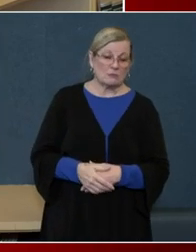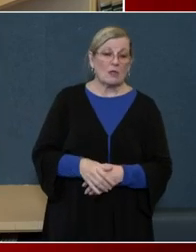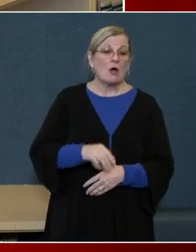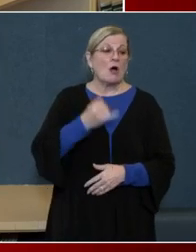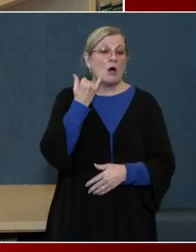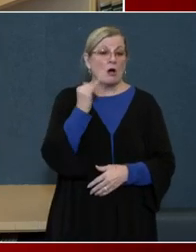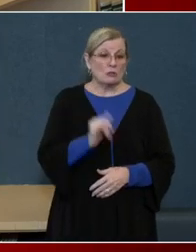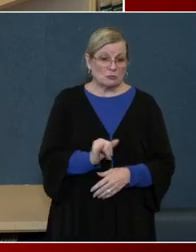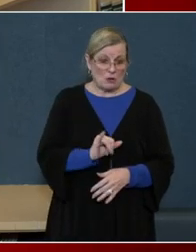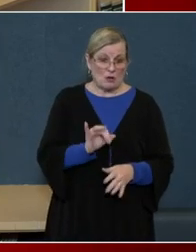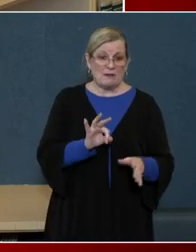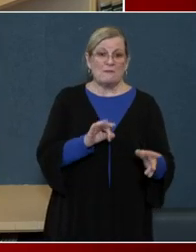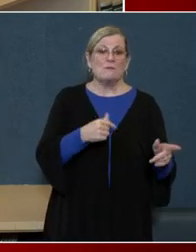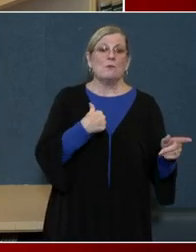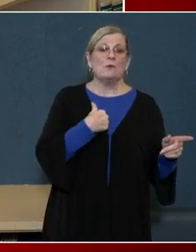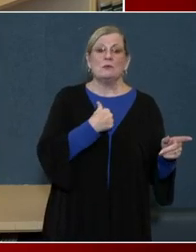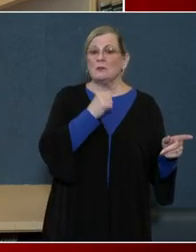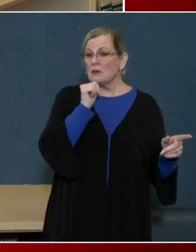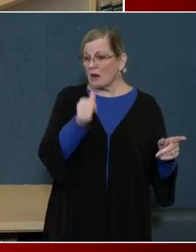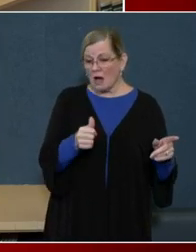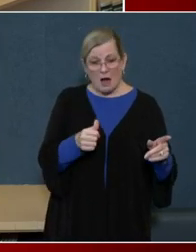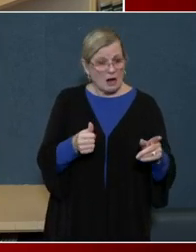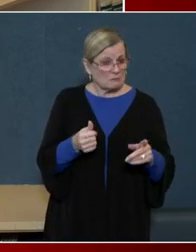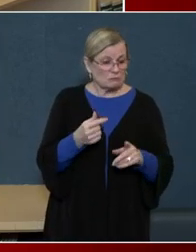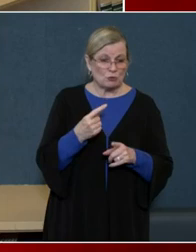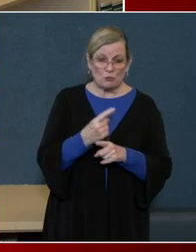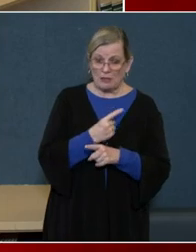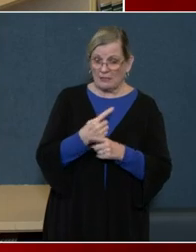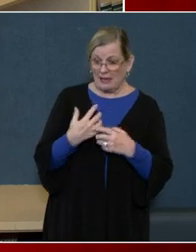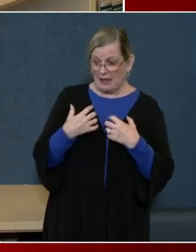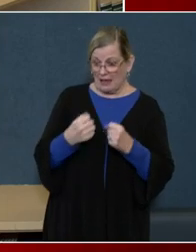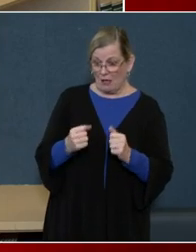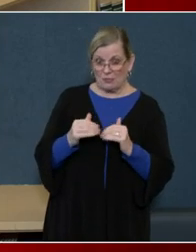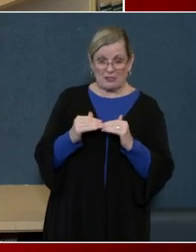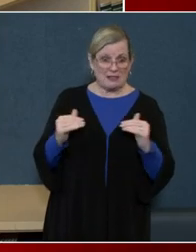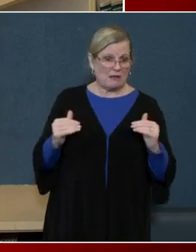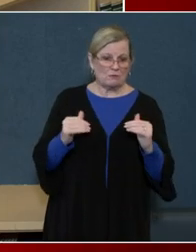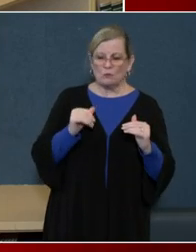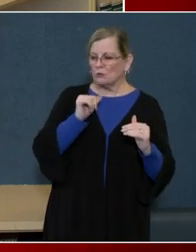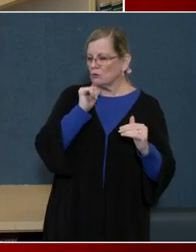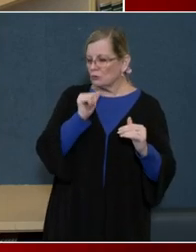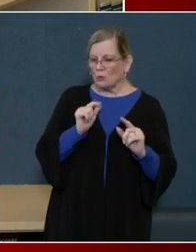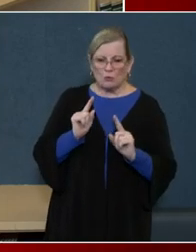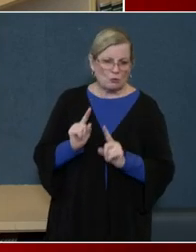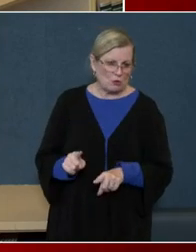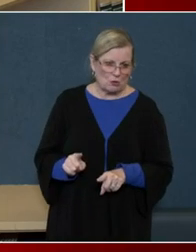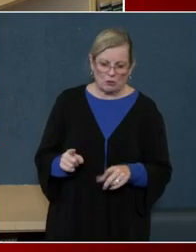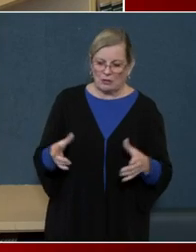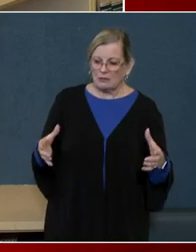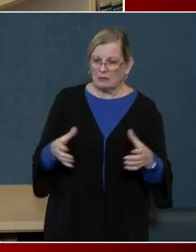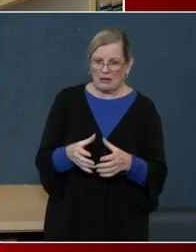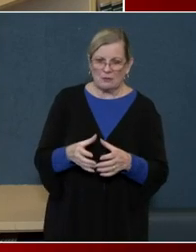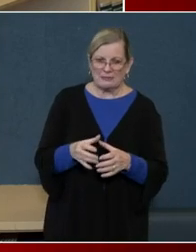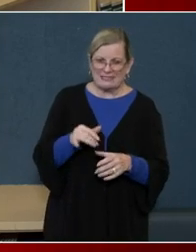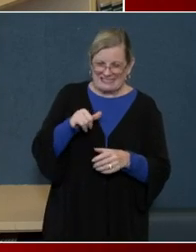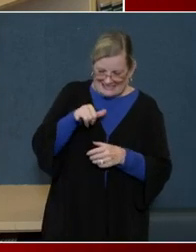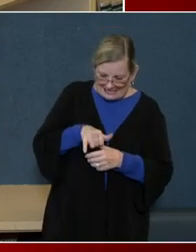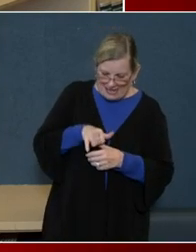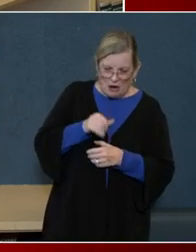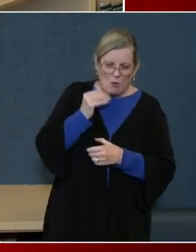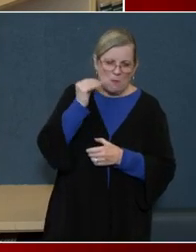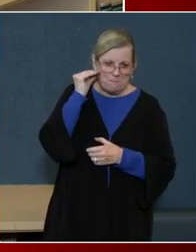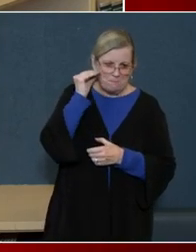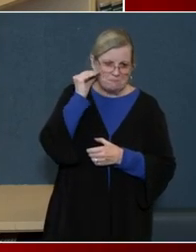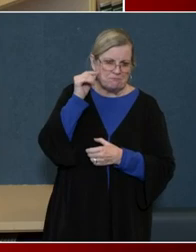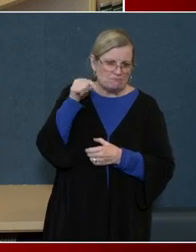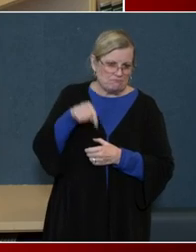were not in their usual state of health, that they would not attend any group activities, that they would not go outside of their home, and that they